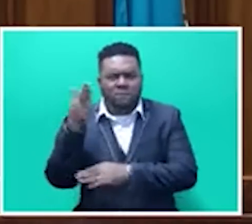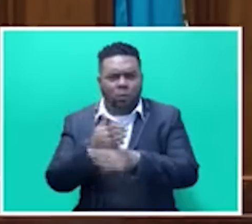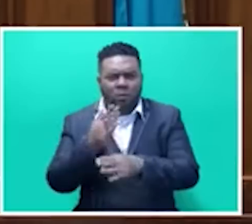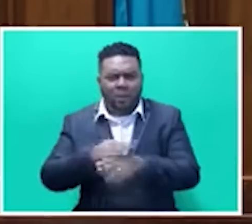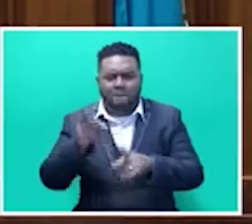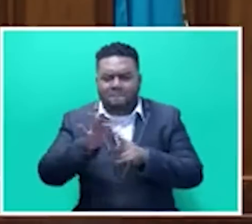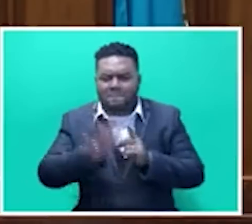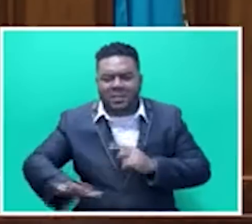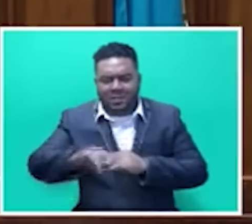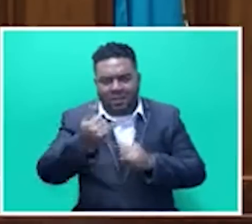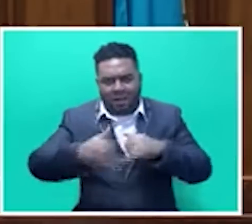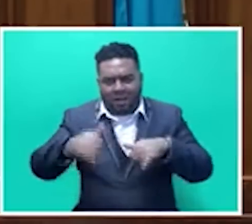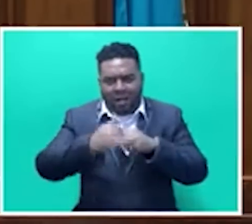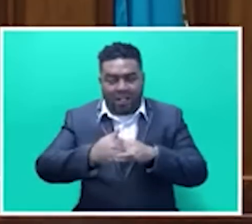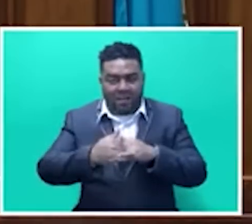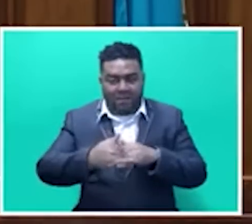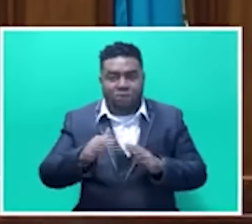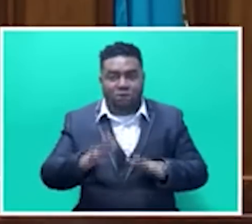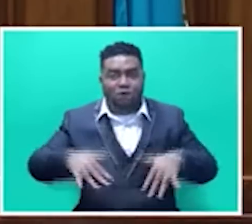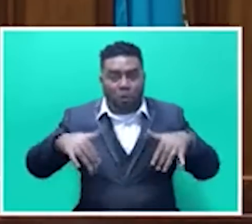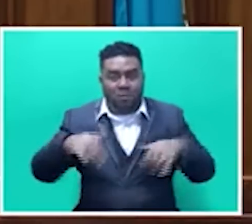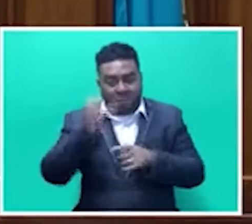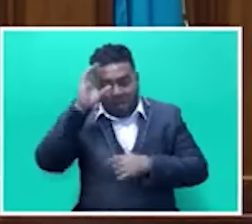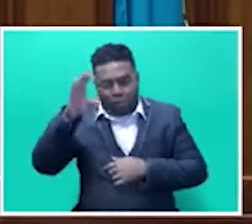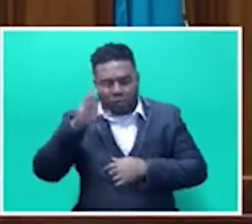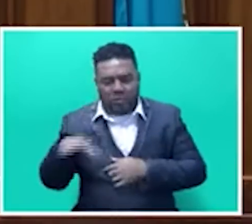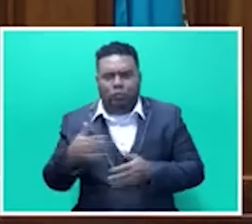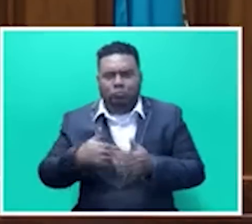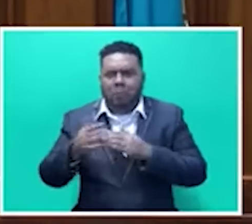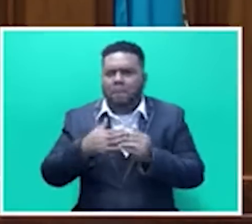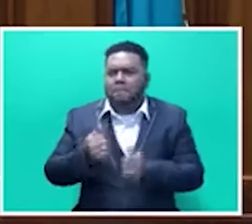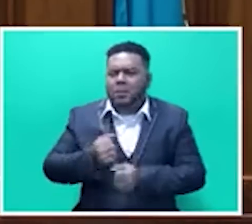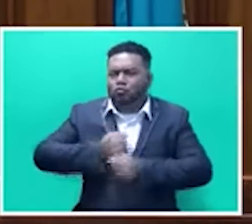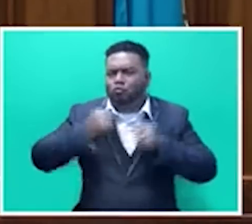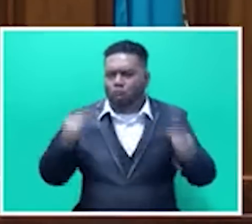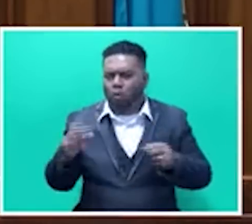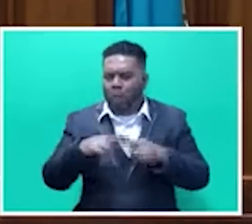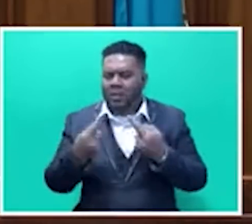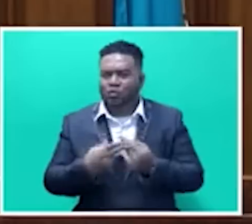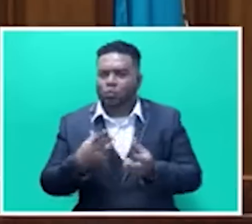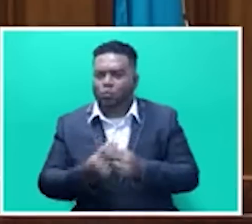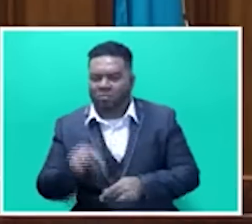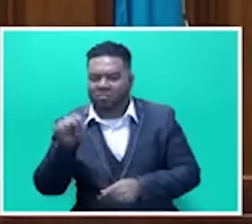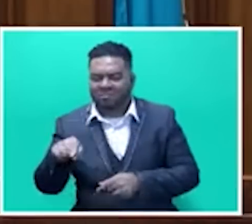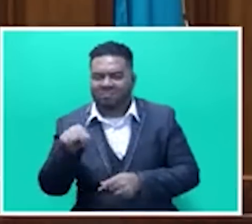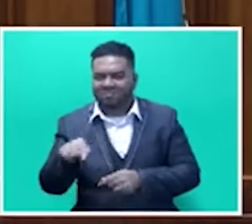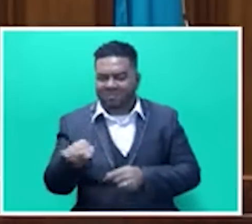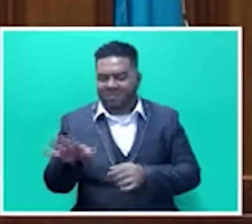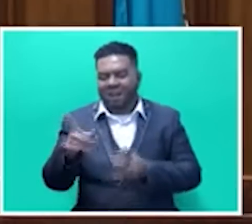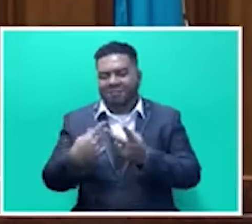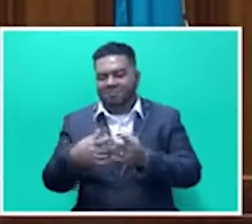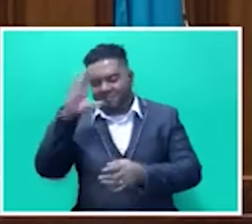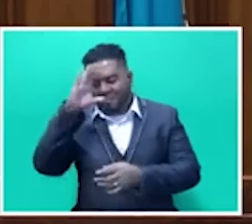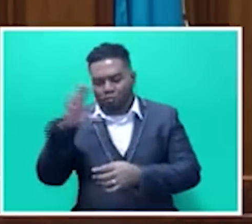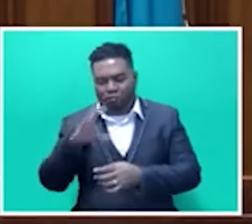Island Forum member countries and building stronger relationships with friendly countries. This is of special significance